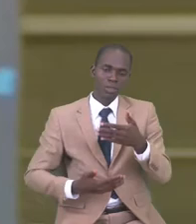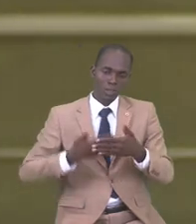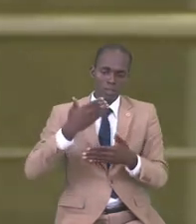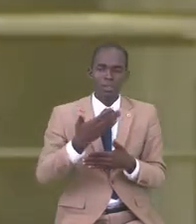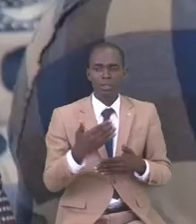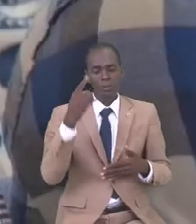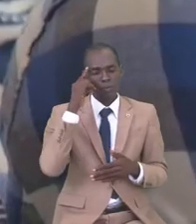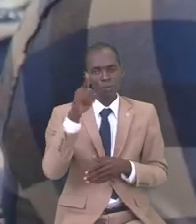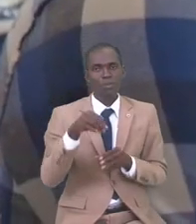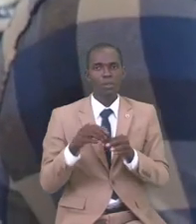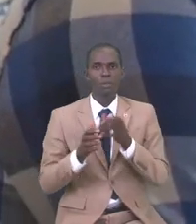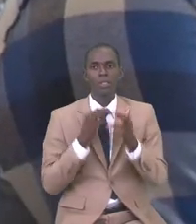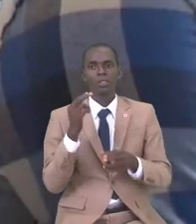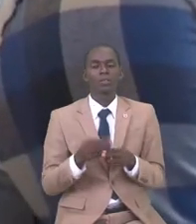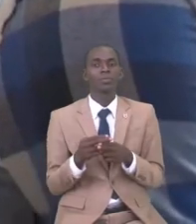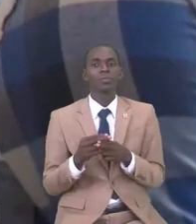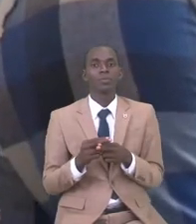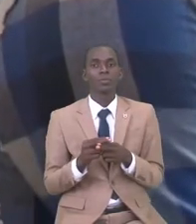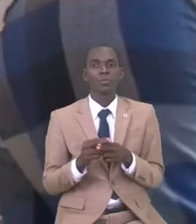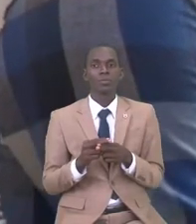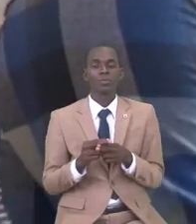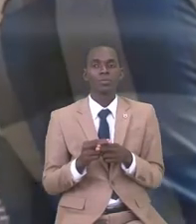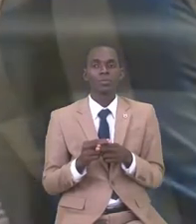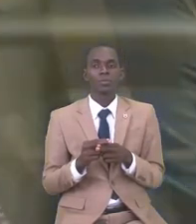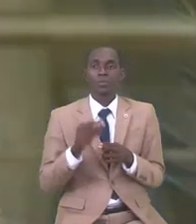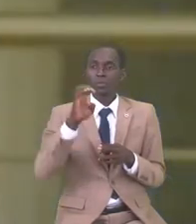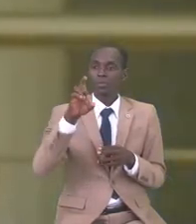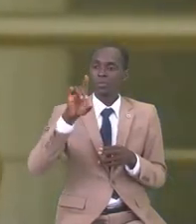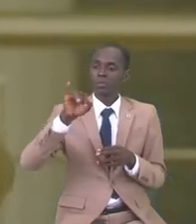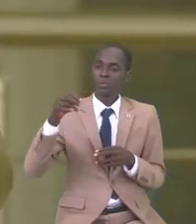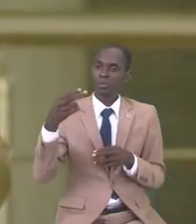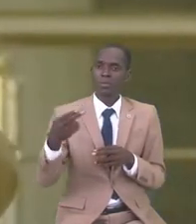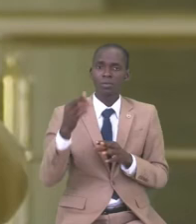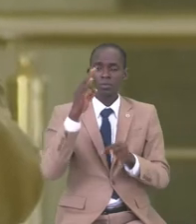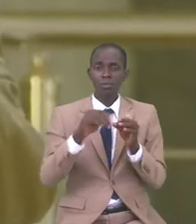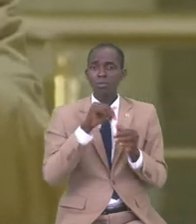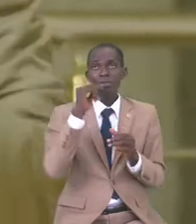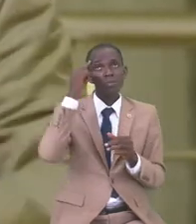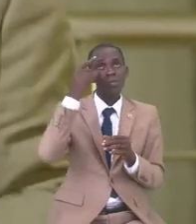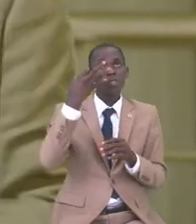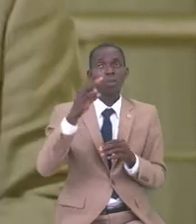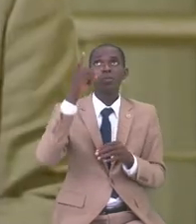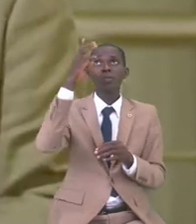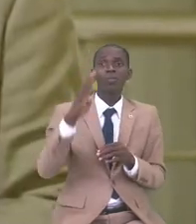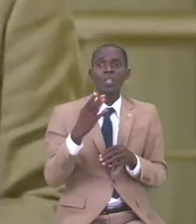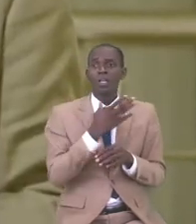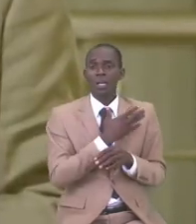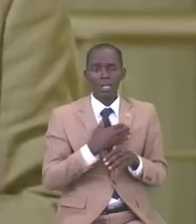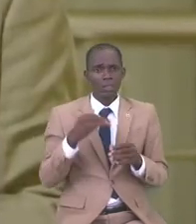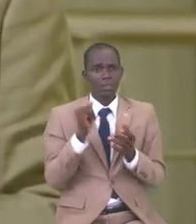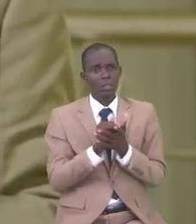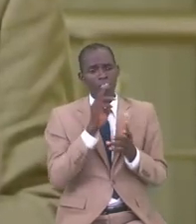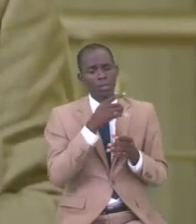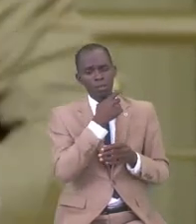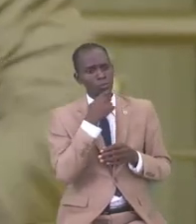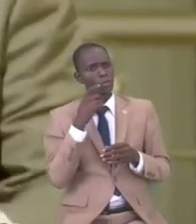next thing. Elijah, if you were not thinking about God and the brook dried up like that, what would you